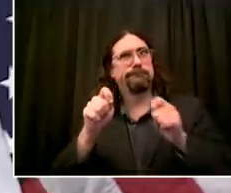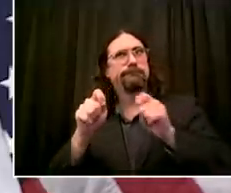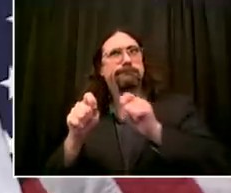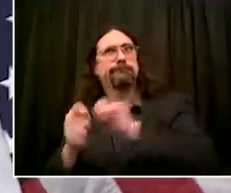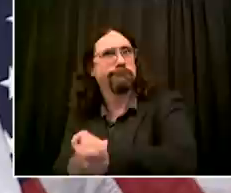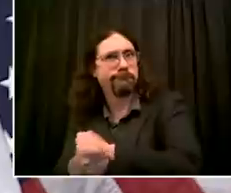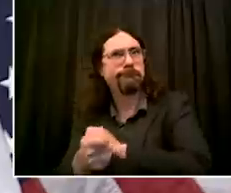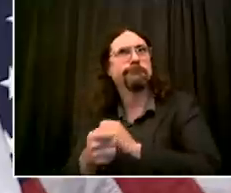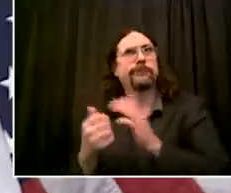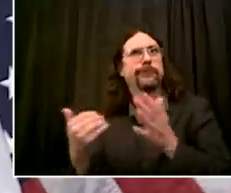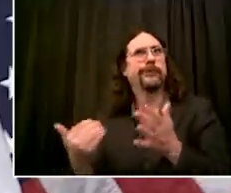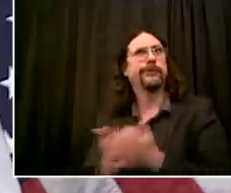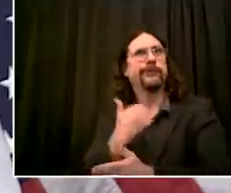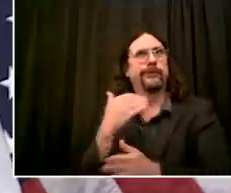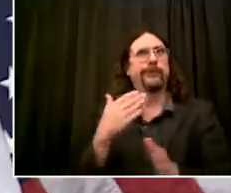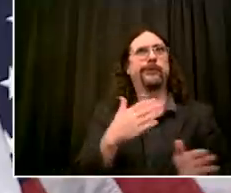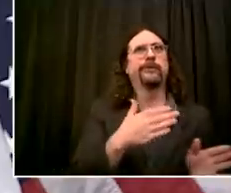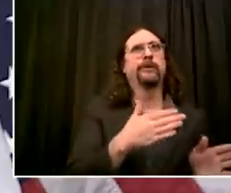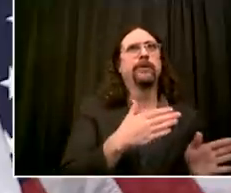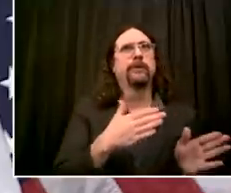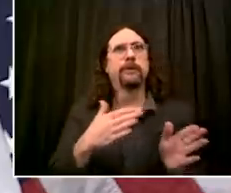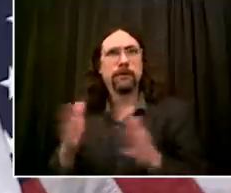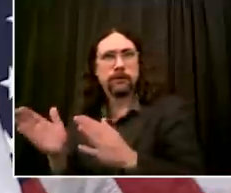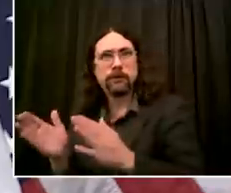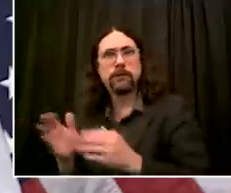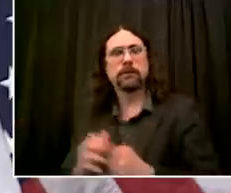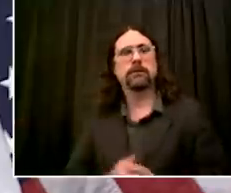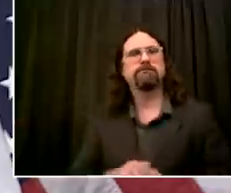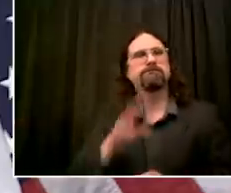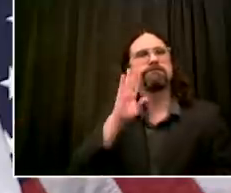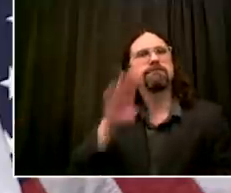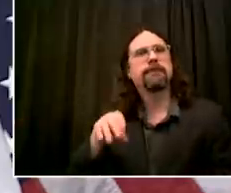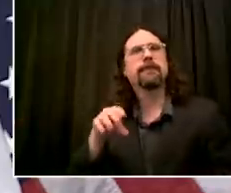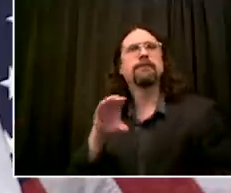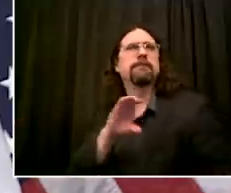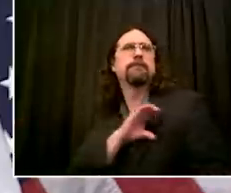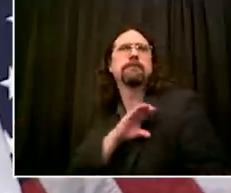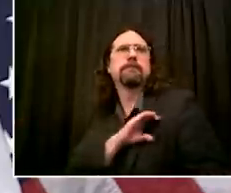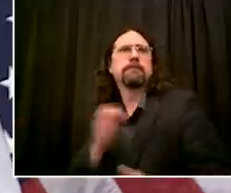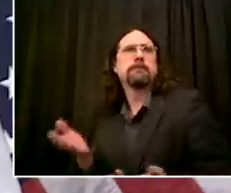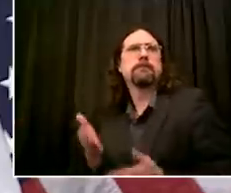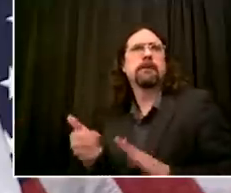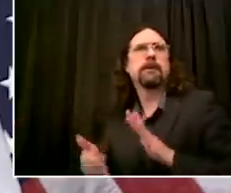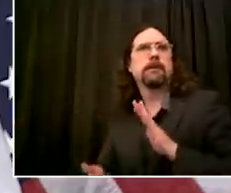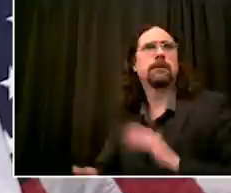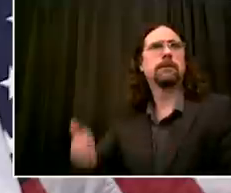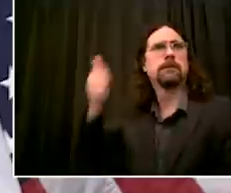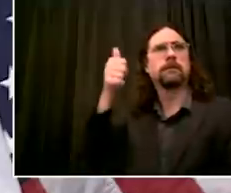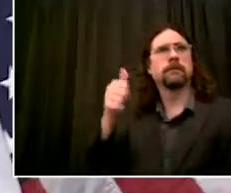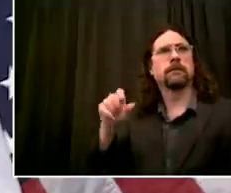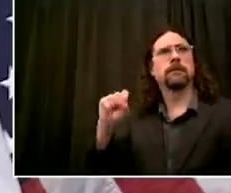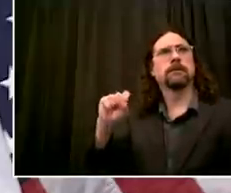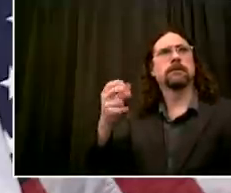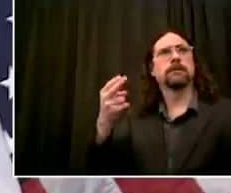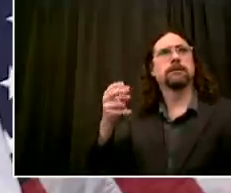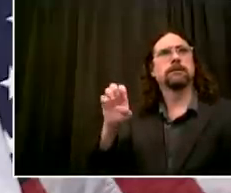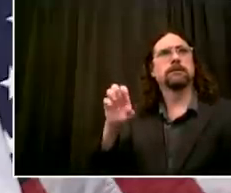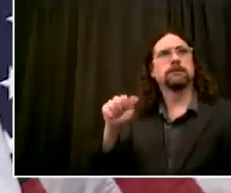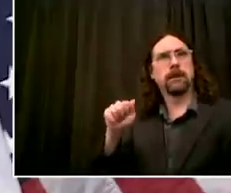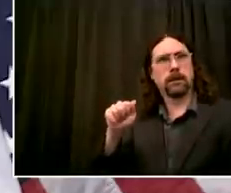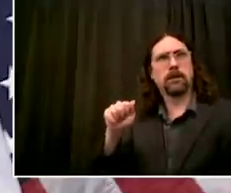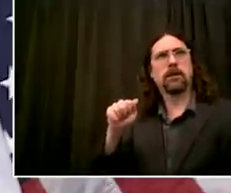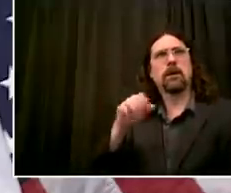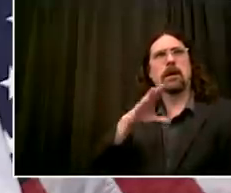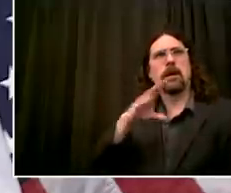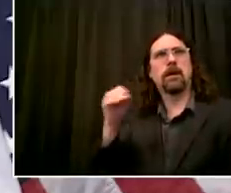Deputy Commissioner Dean Fulahan. I want to thank both of them. We have all been talking constantly over these last 6 days. Both